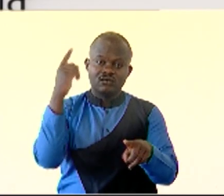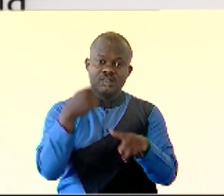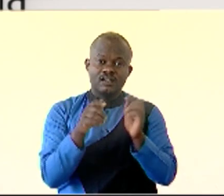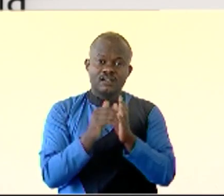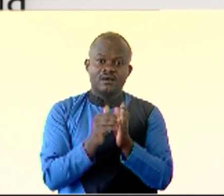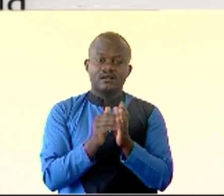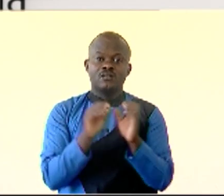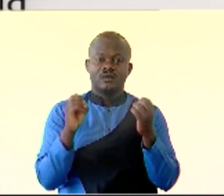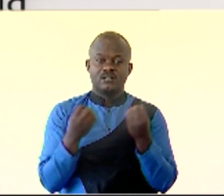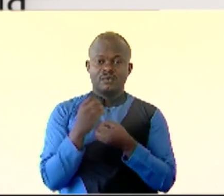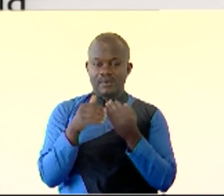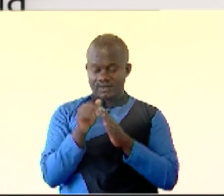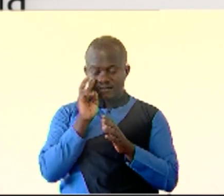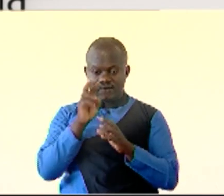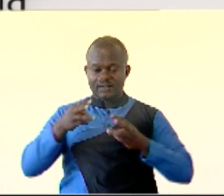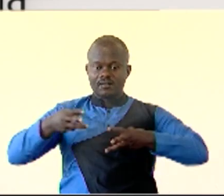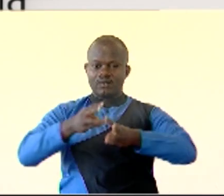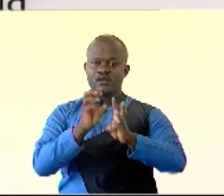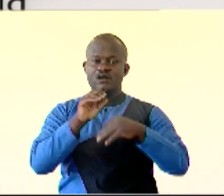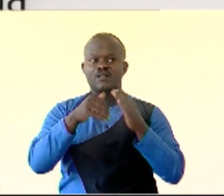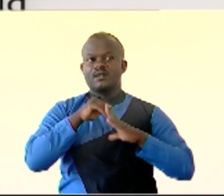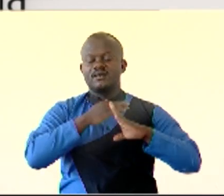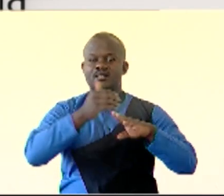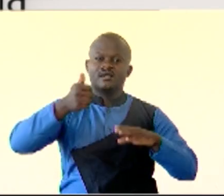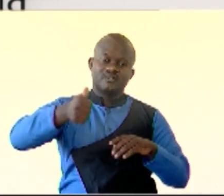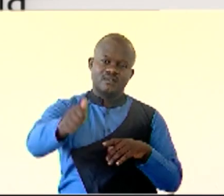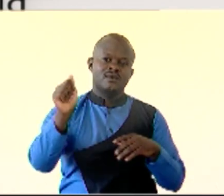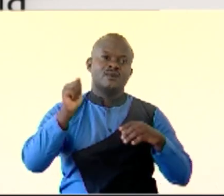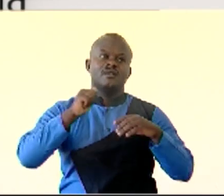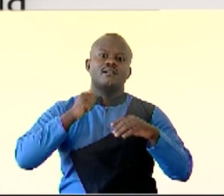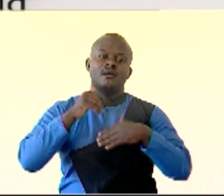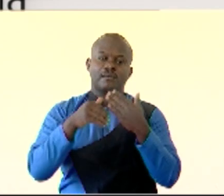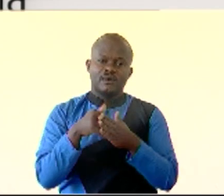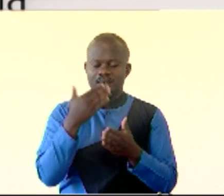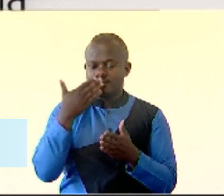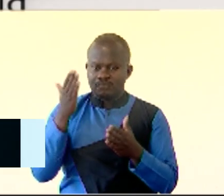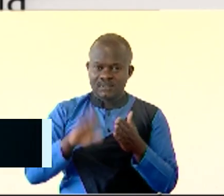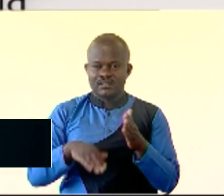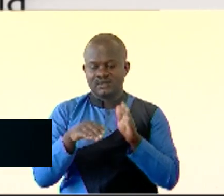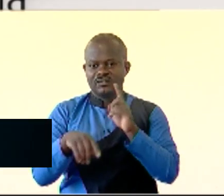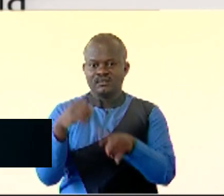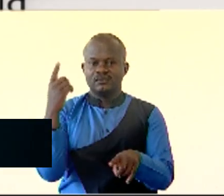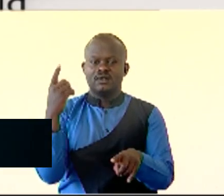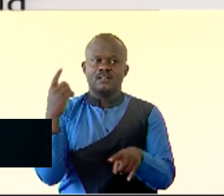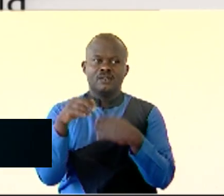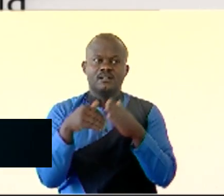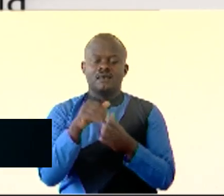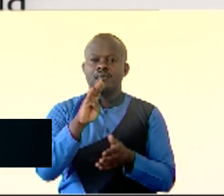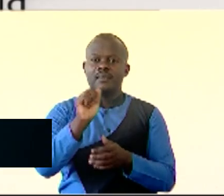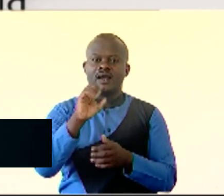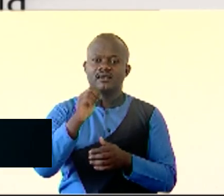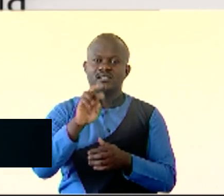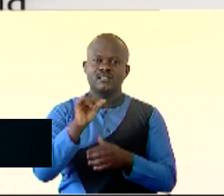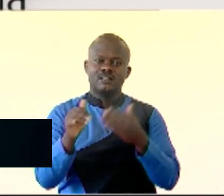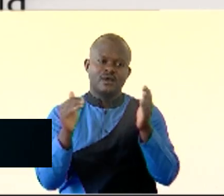must find a way of defending themselves against harmful microorganisms like viruses, bacteria, and